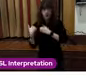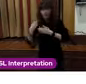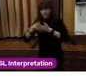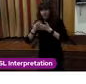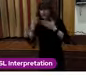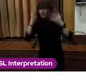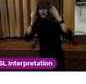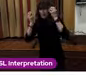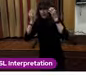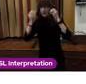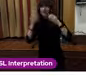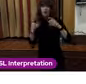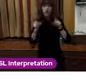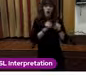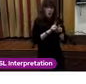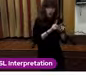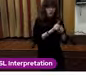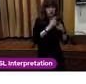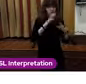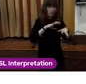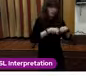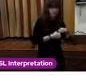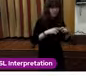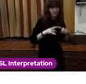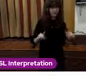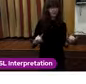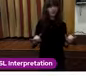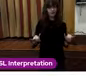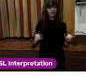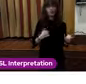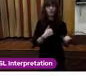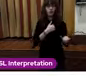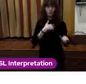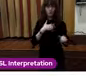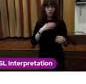of it. So we were able to lead on that as well.